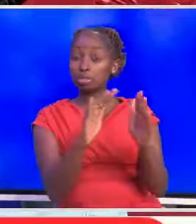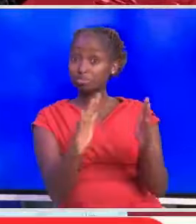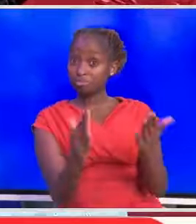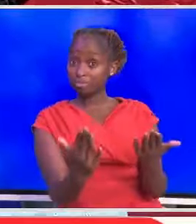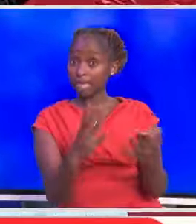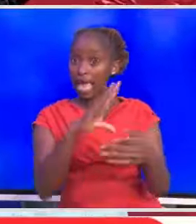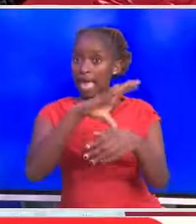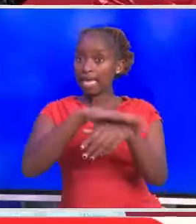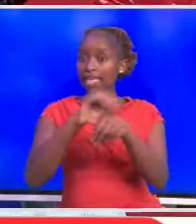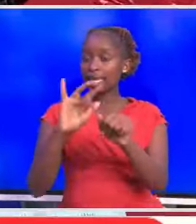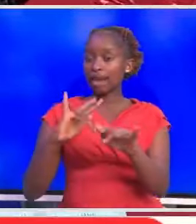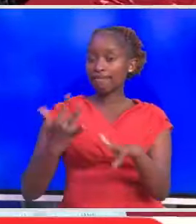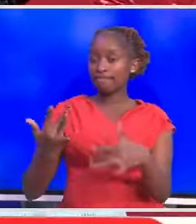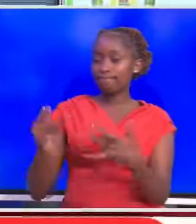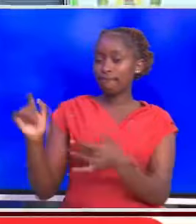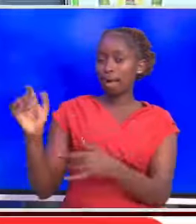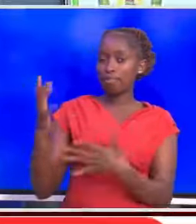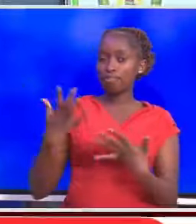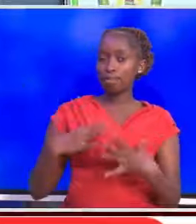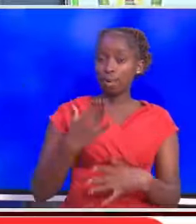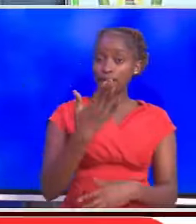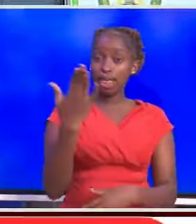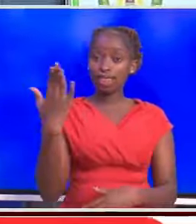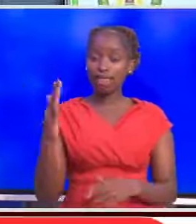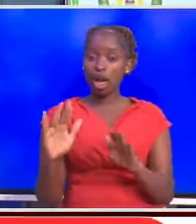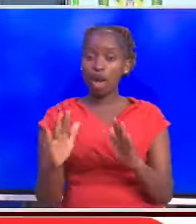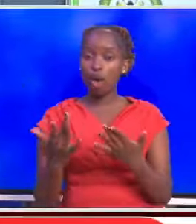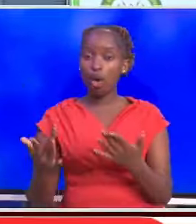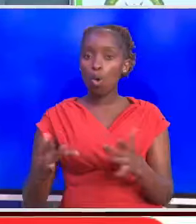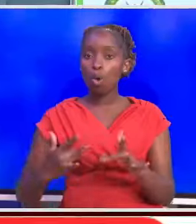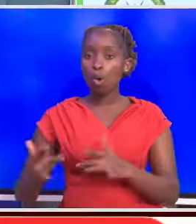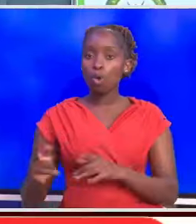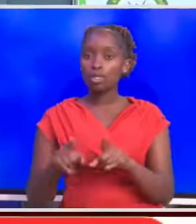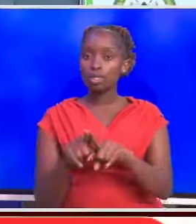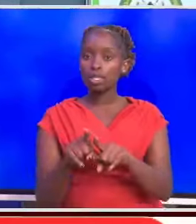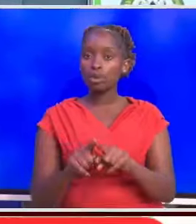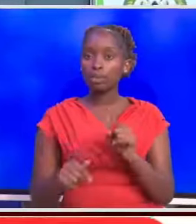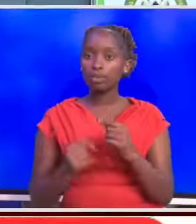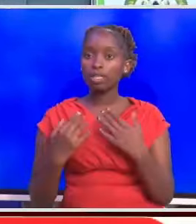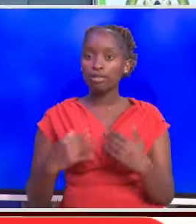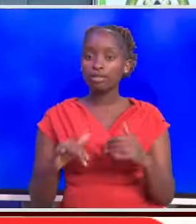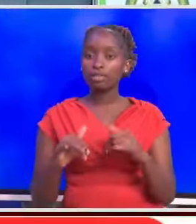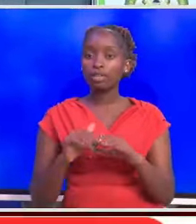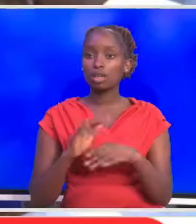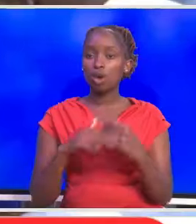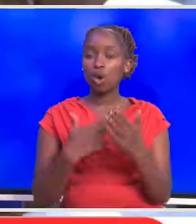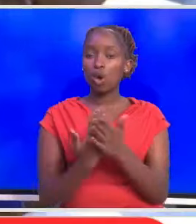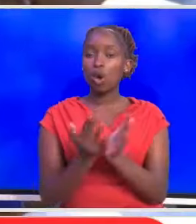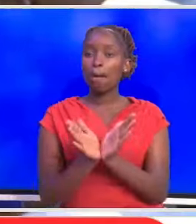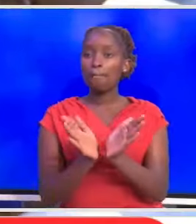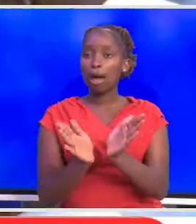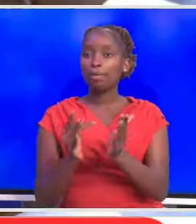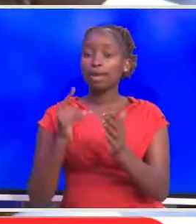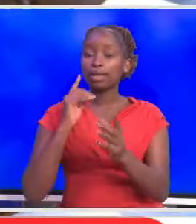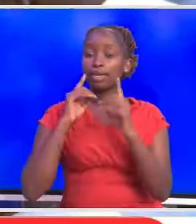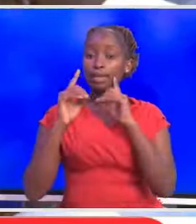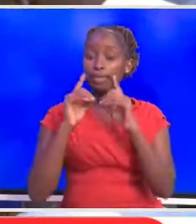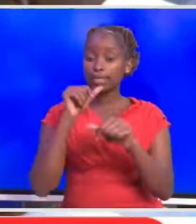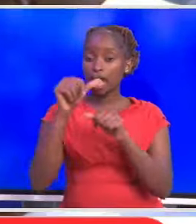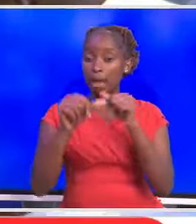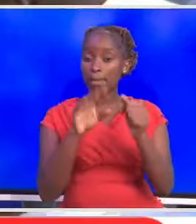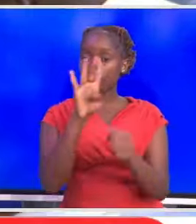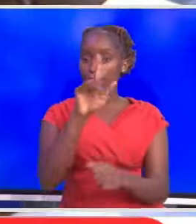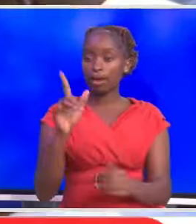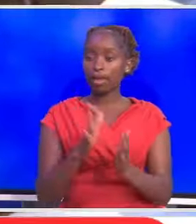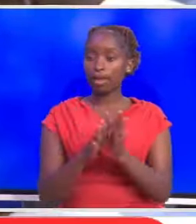the views of the people on the specific concerns that surfaced throughout the public debate concerning the bill and the